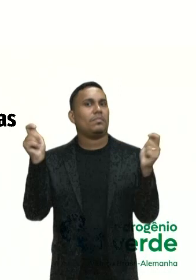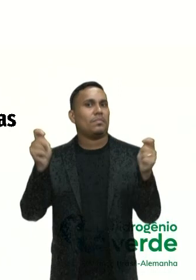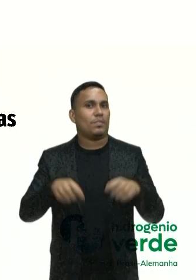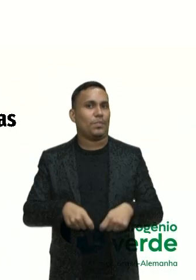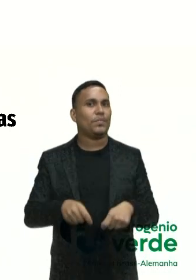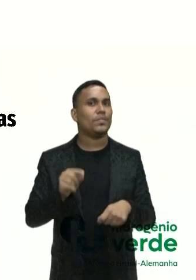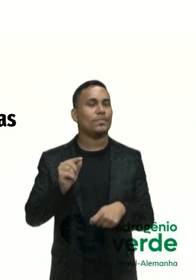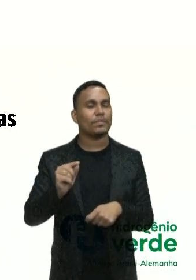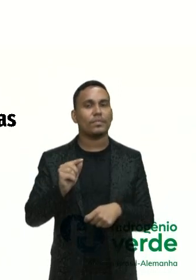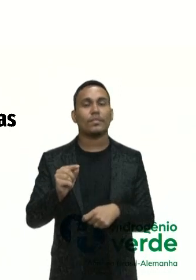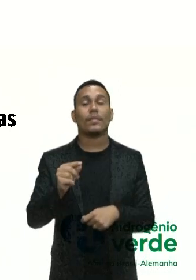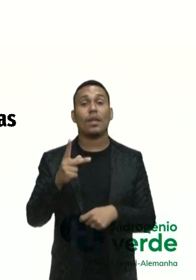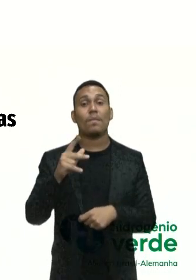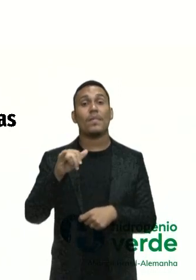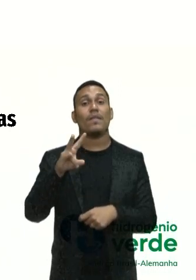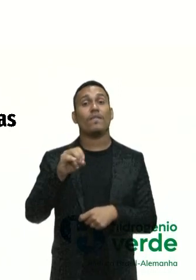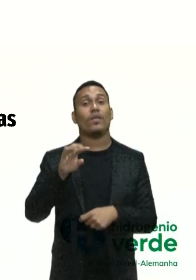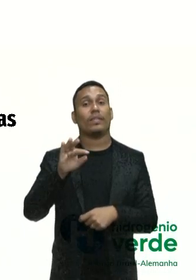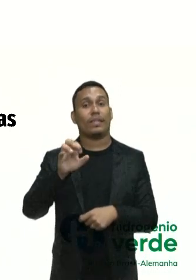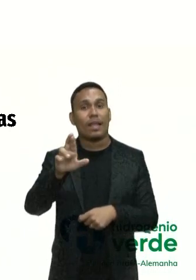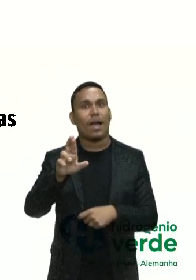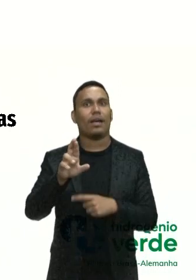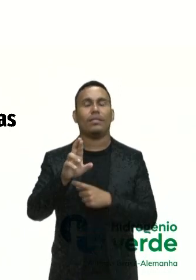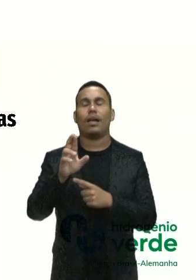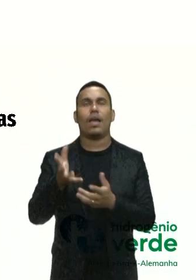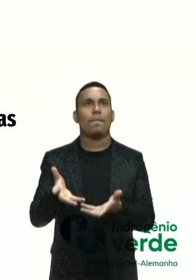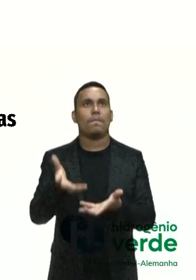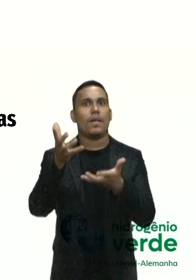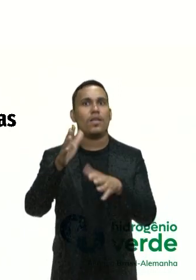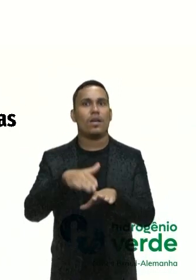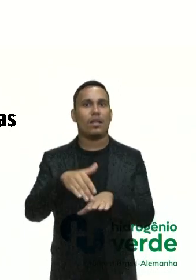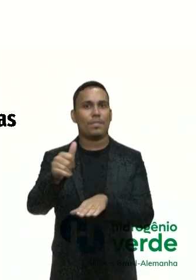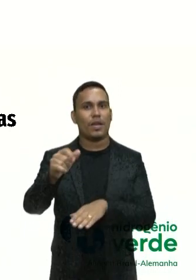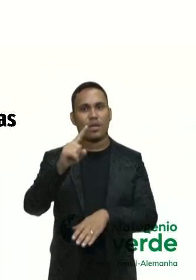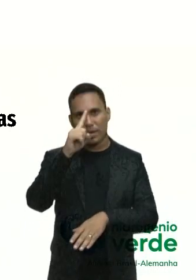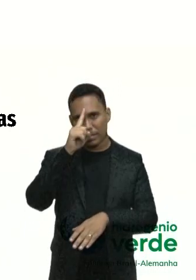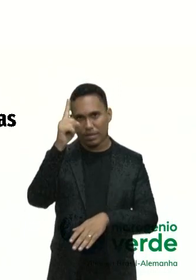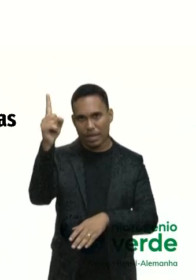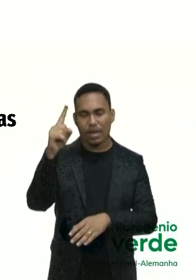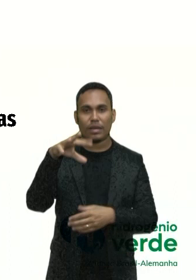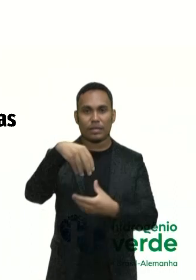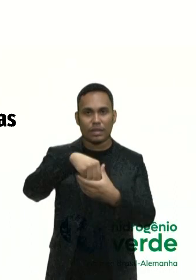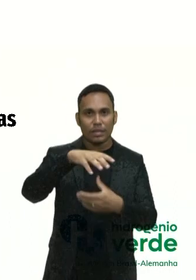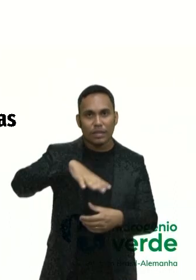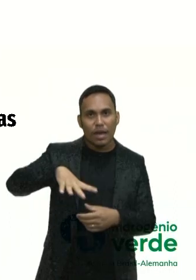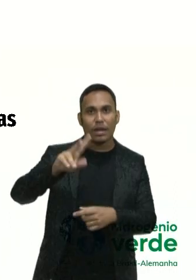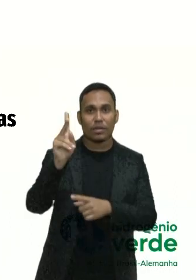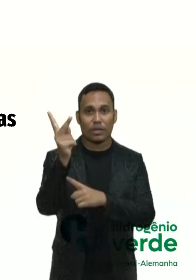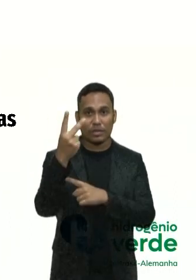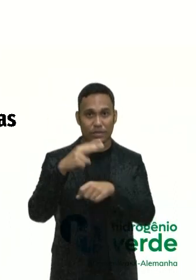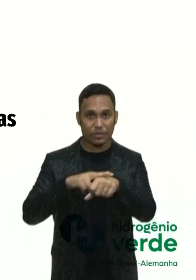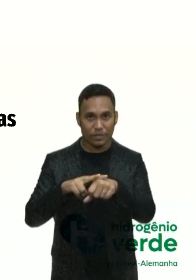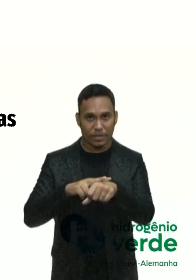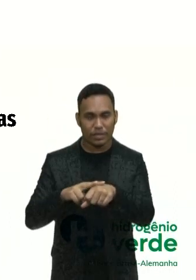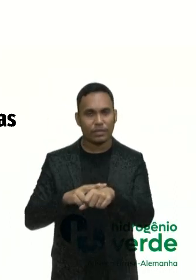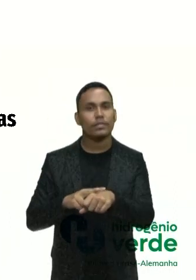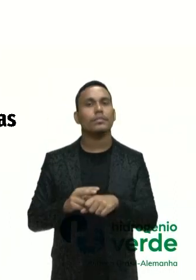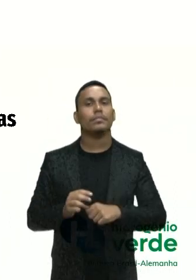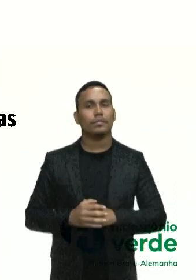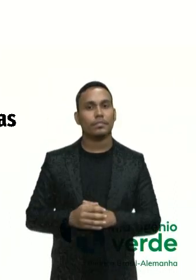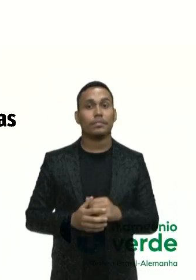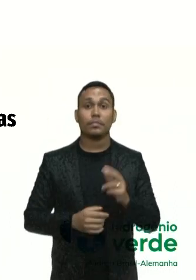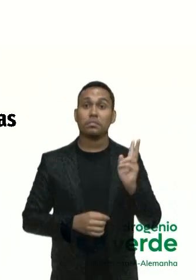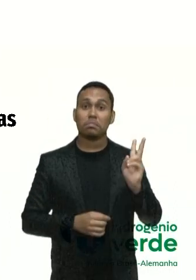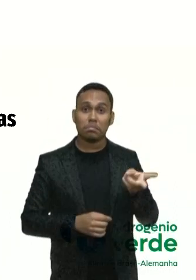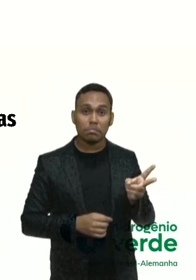de pivotar a ideia, o produto que eles já têm, para o hidrogênio verde. Então, a mesma coisa também desses